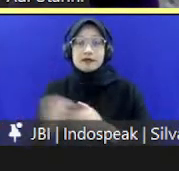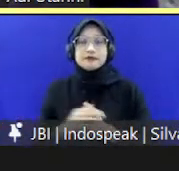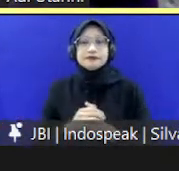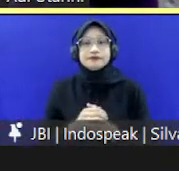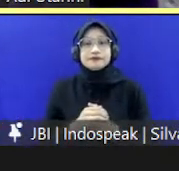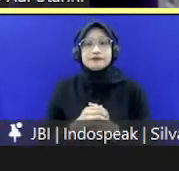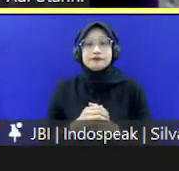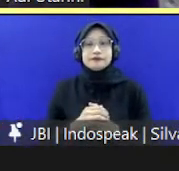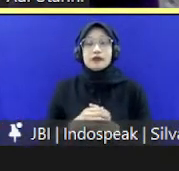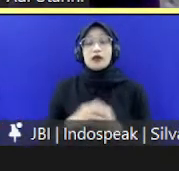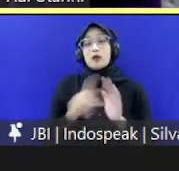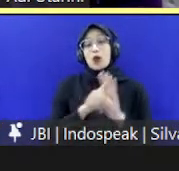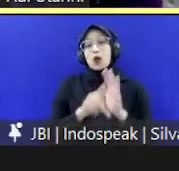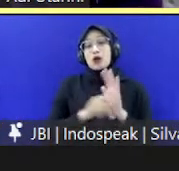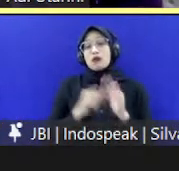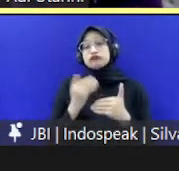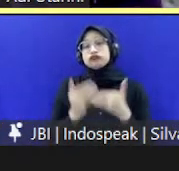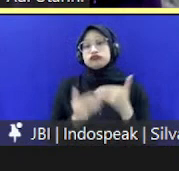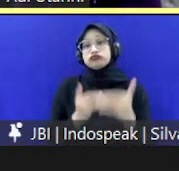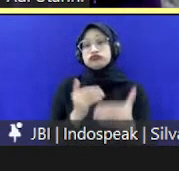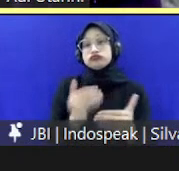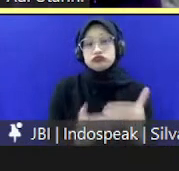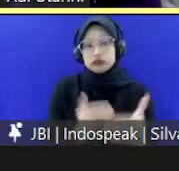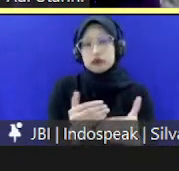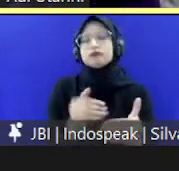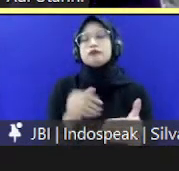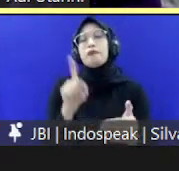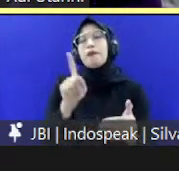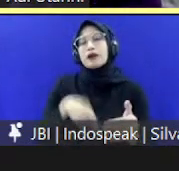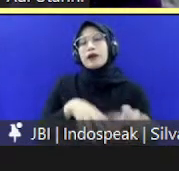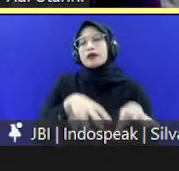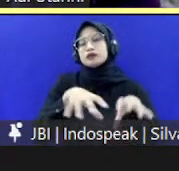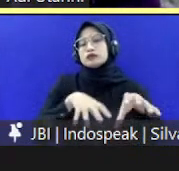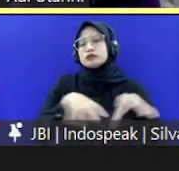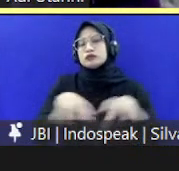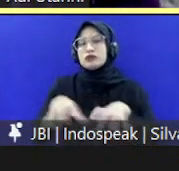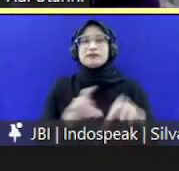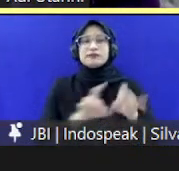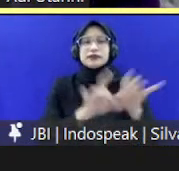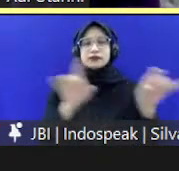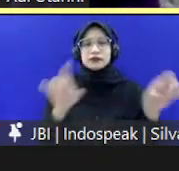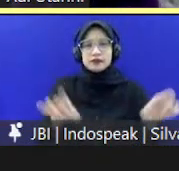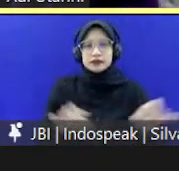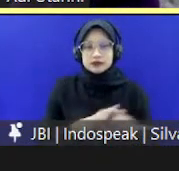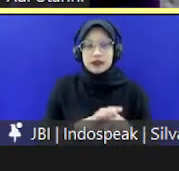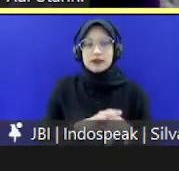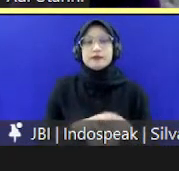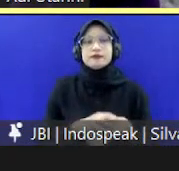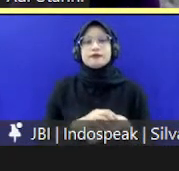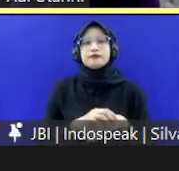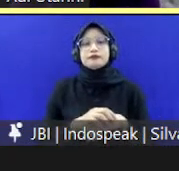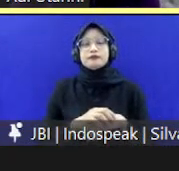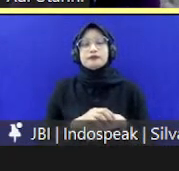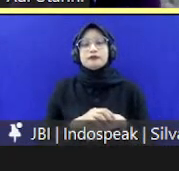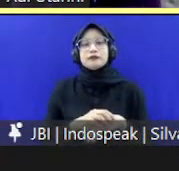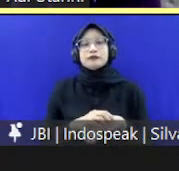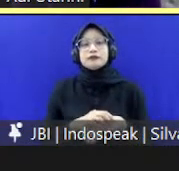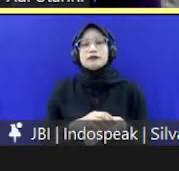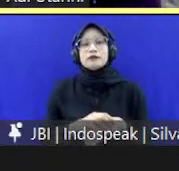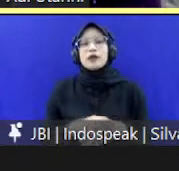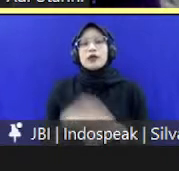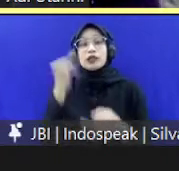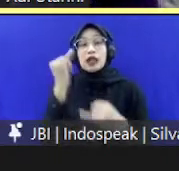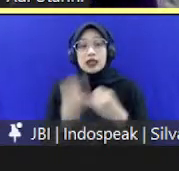we learn and we use different strategy, from small direct face-to-face strategy to a more public campaign type